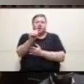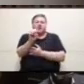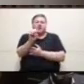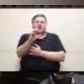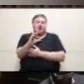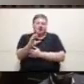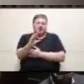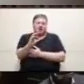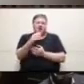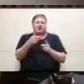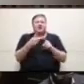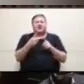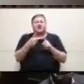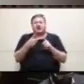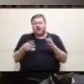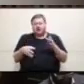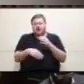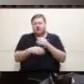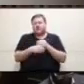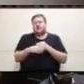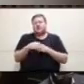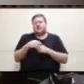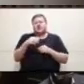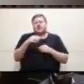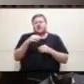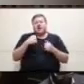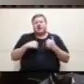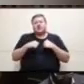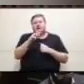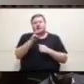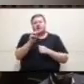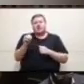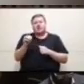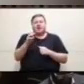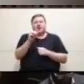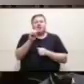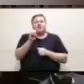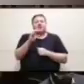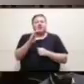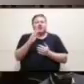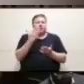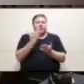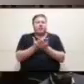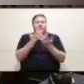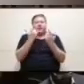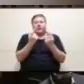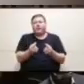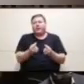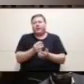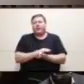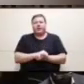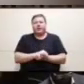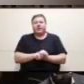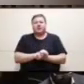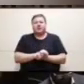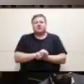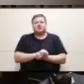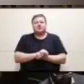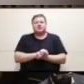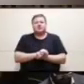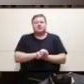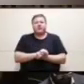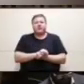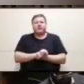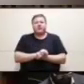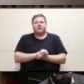second an acting when the MEC is ready to do so. So the contract of